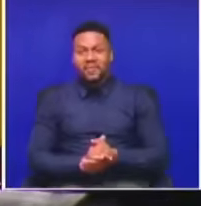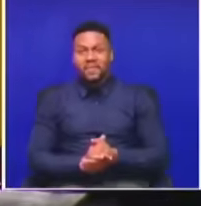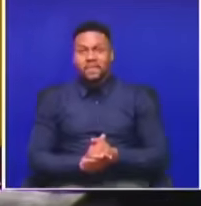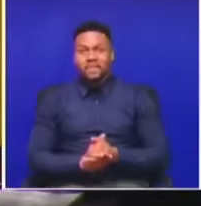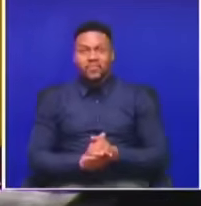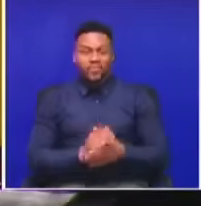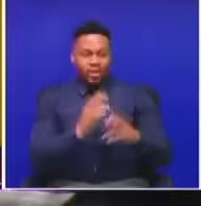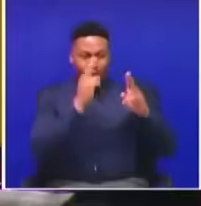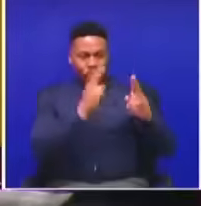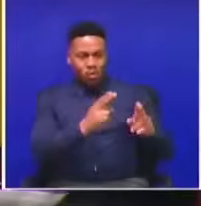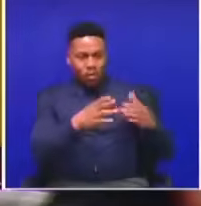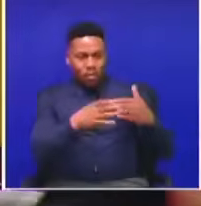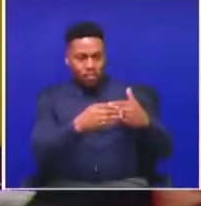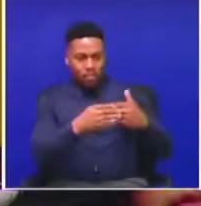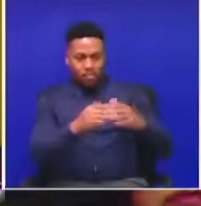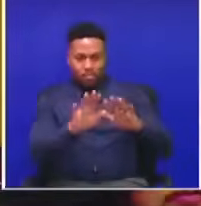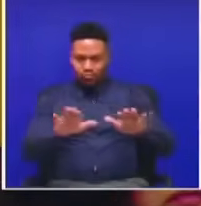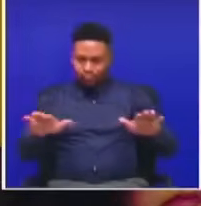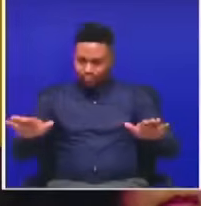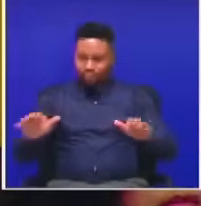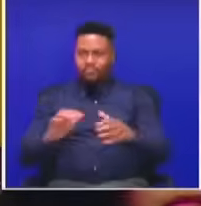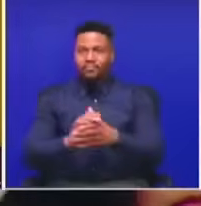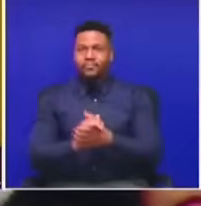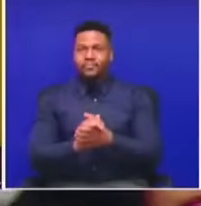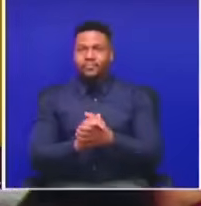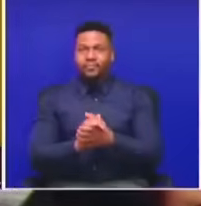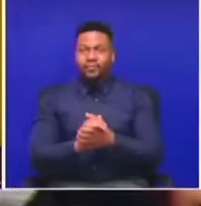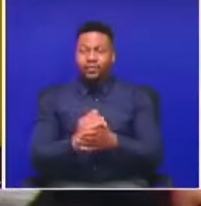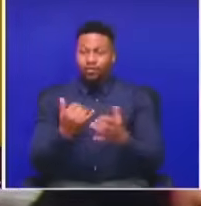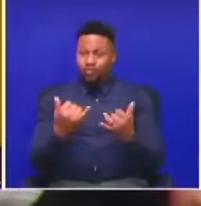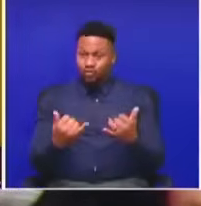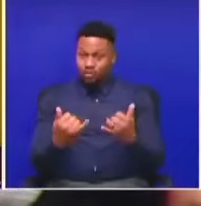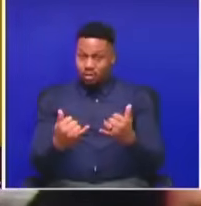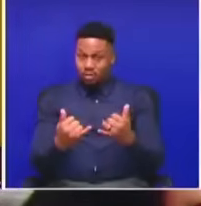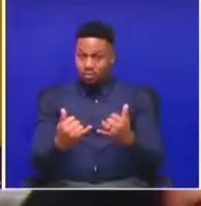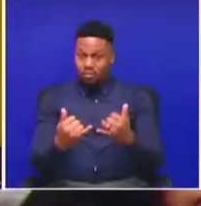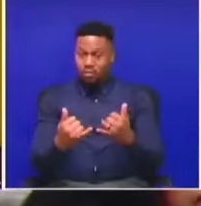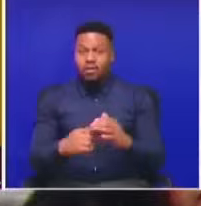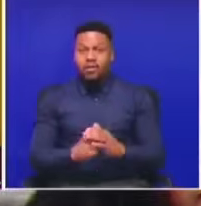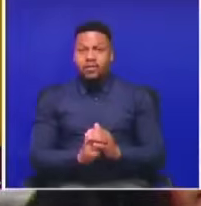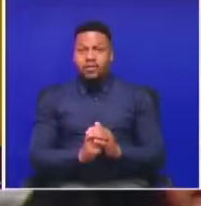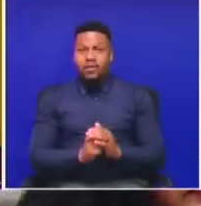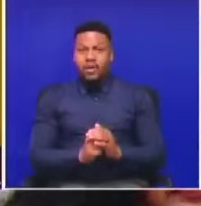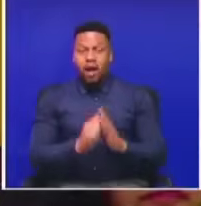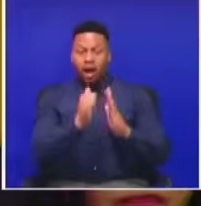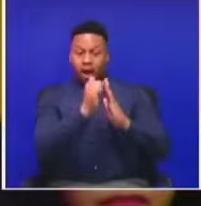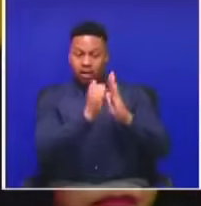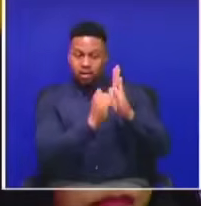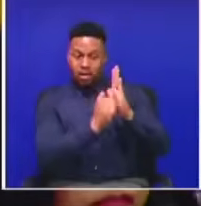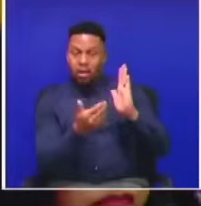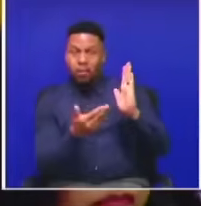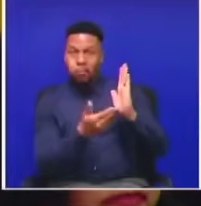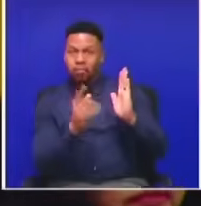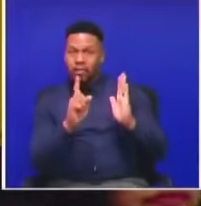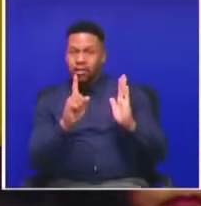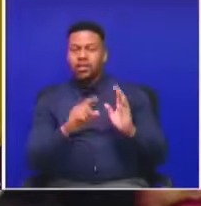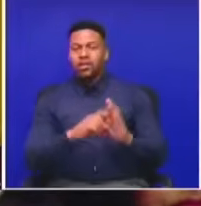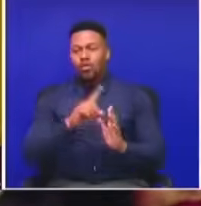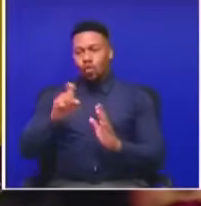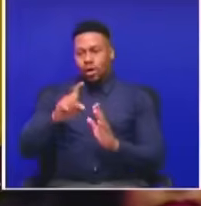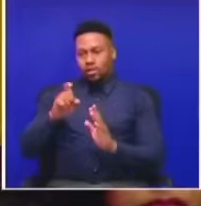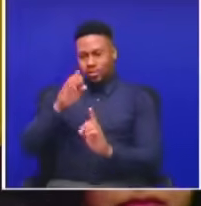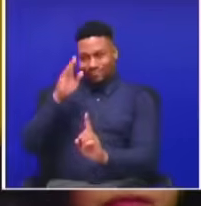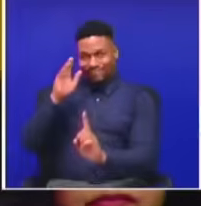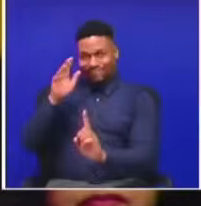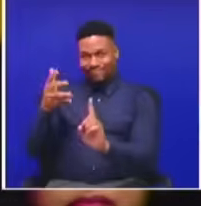Honorable members, order. The only item on today's order paper is questions addressed to the President. There